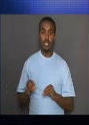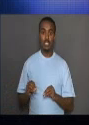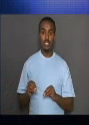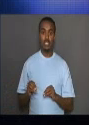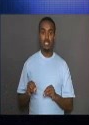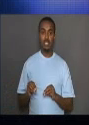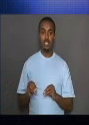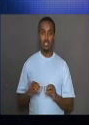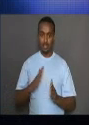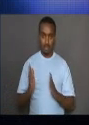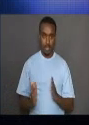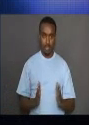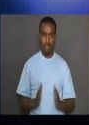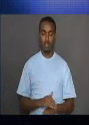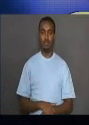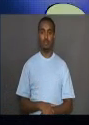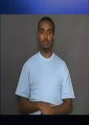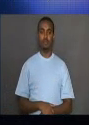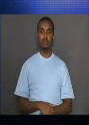Students, let's get ready.